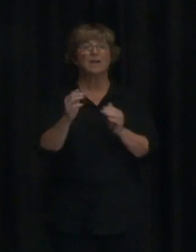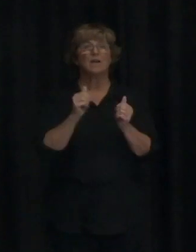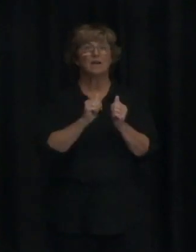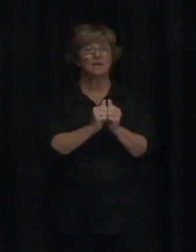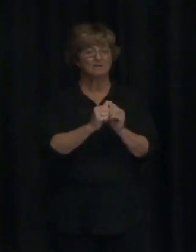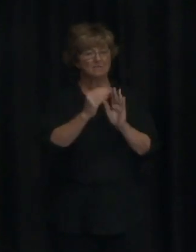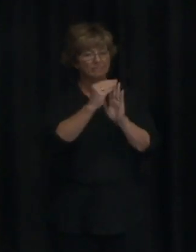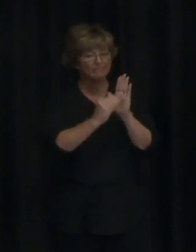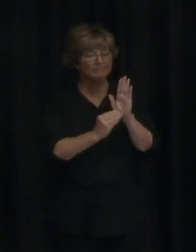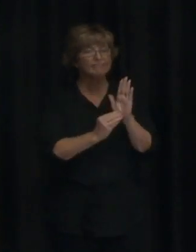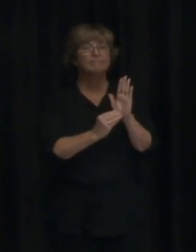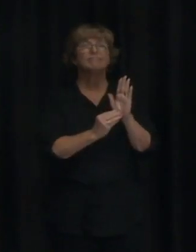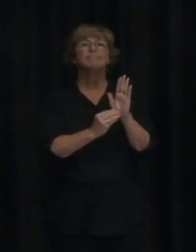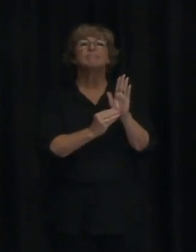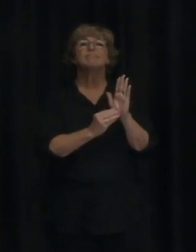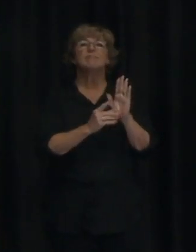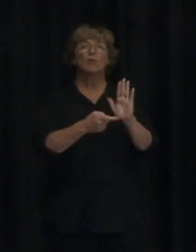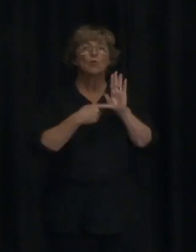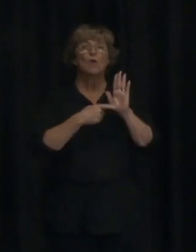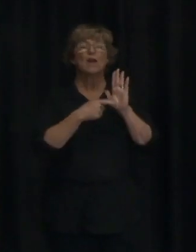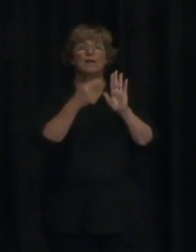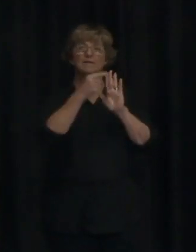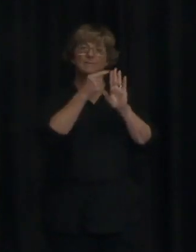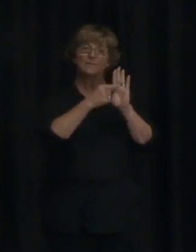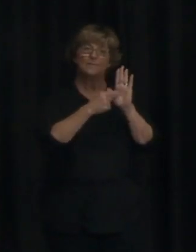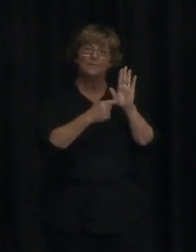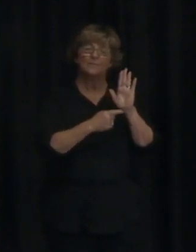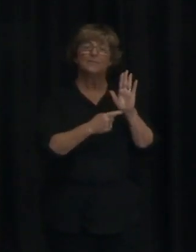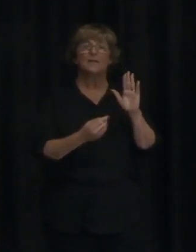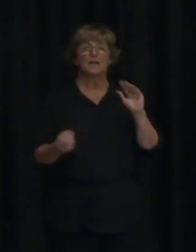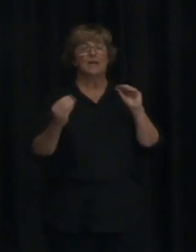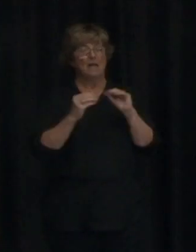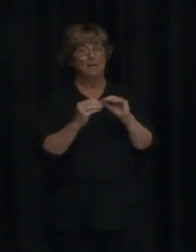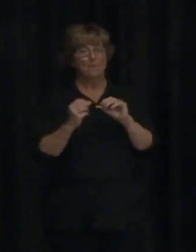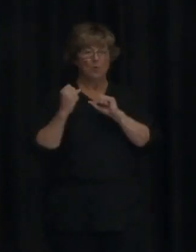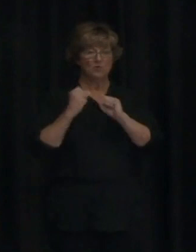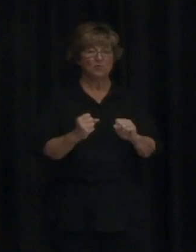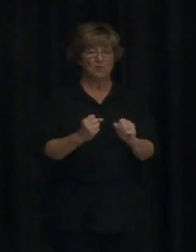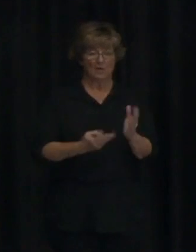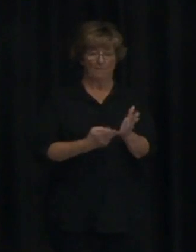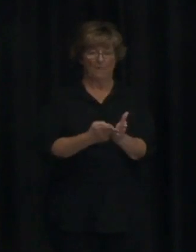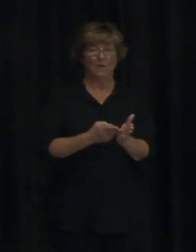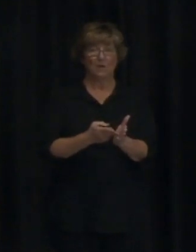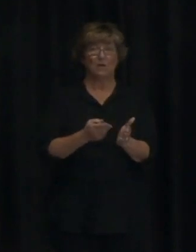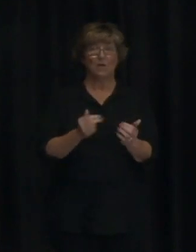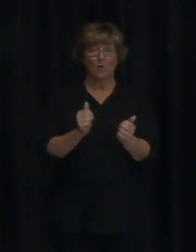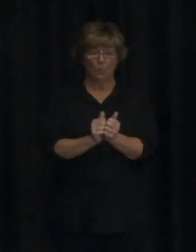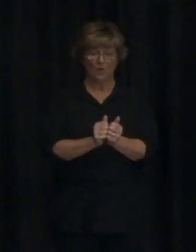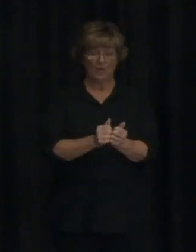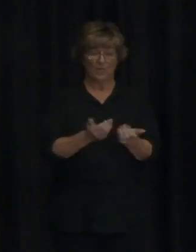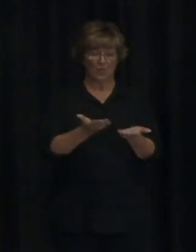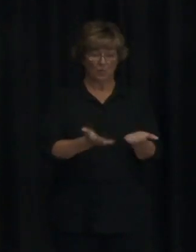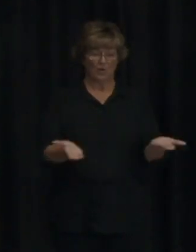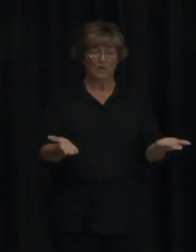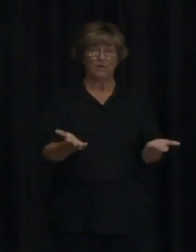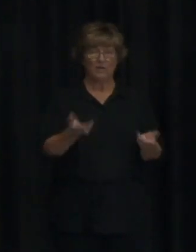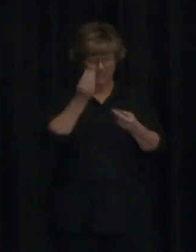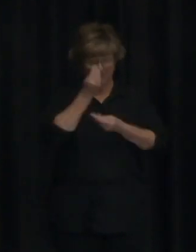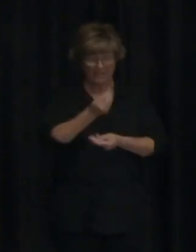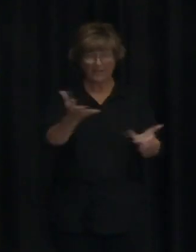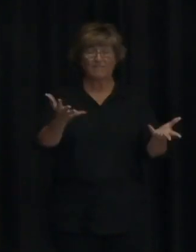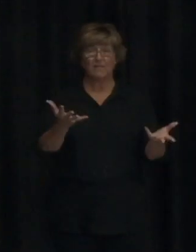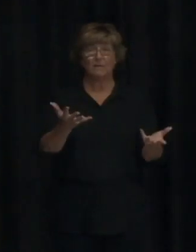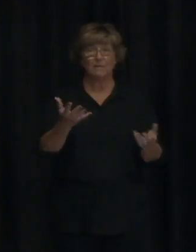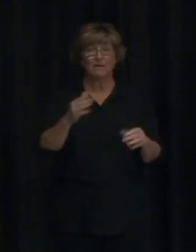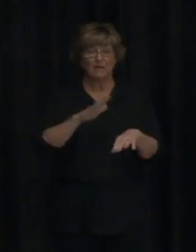execution requirements, different criteria, and much more robust transparency, including resources to provide that information in a